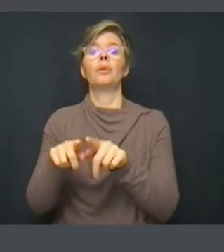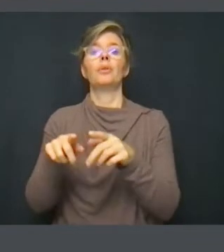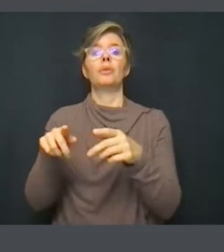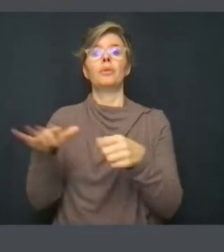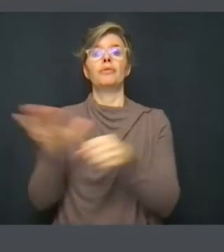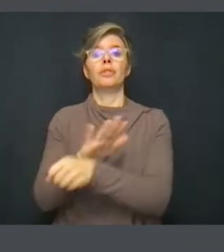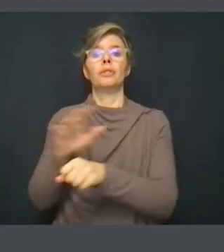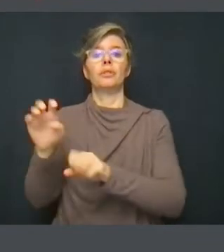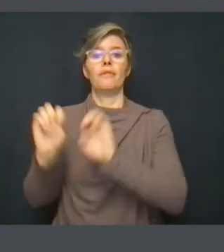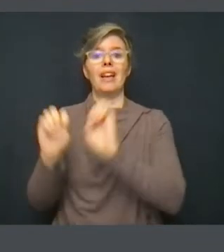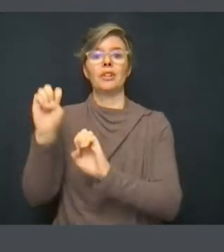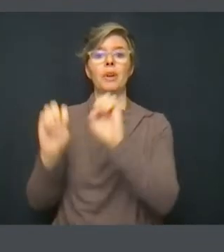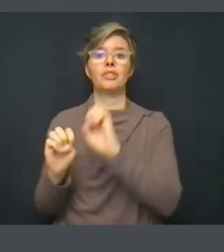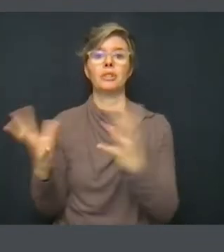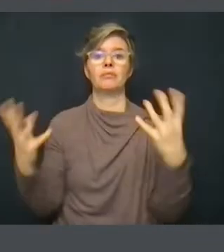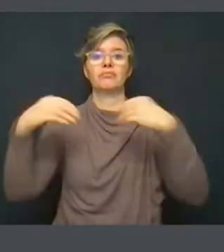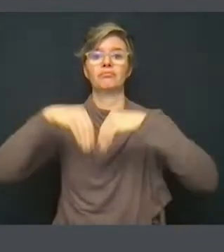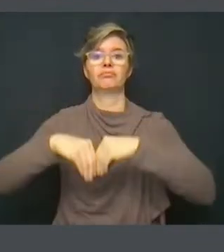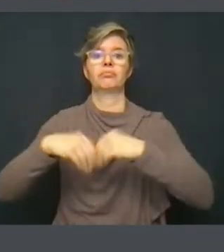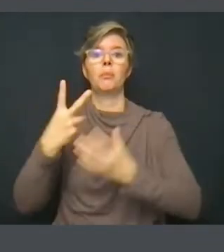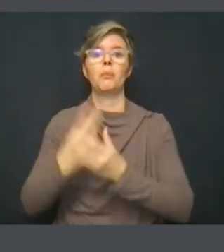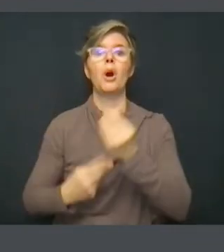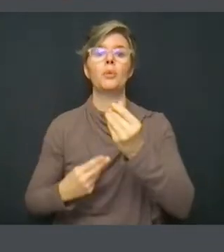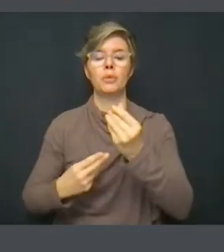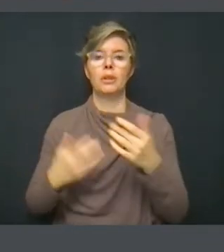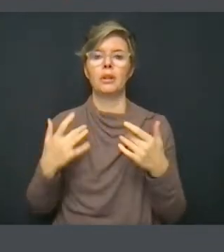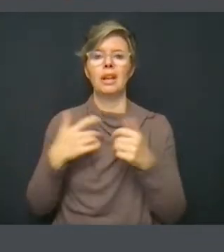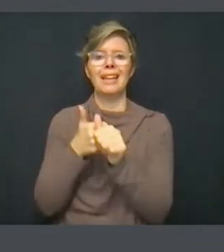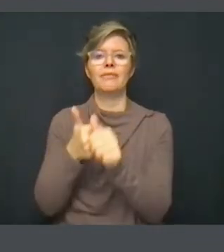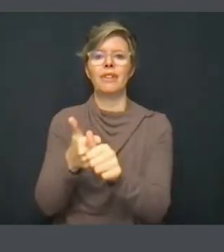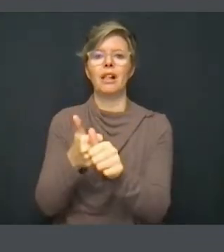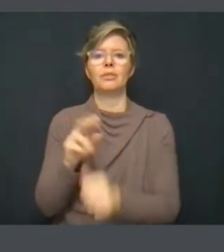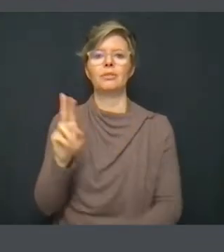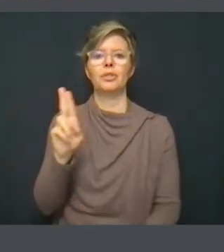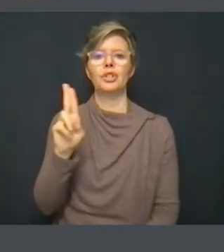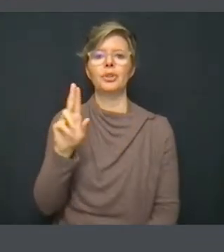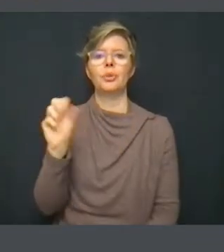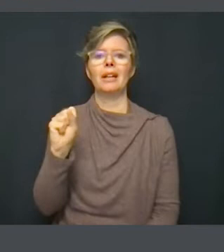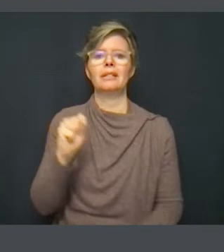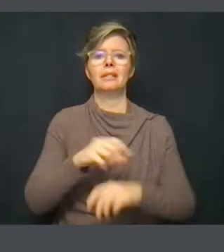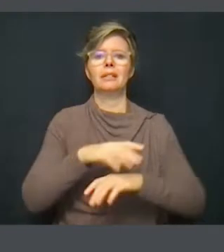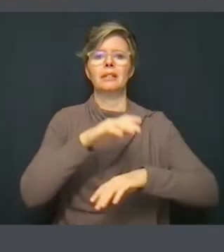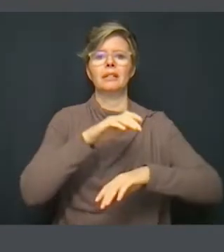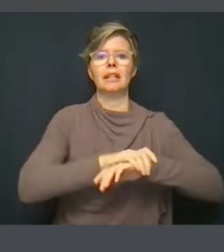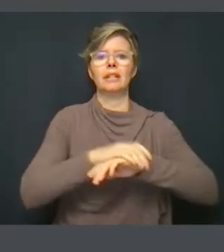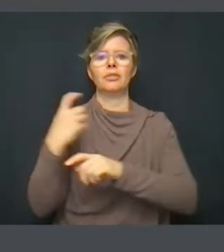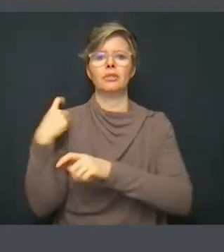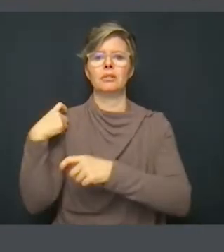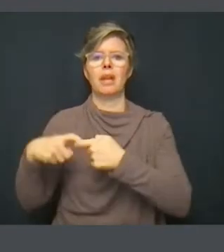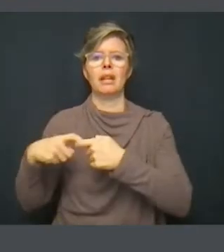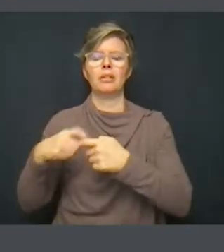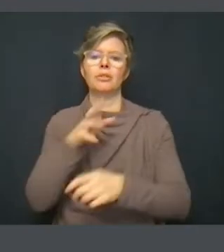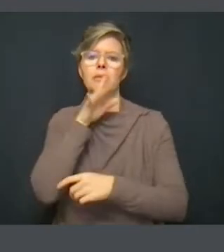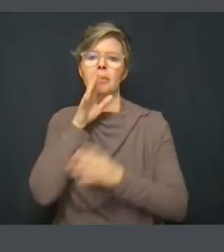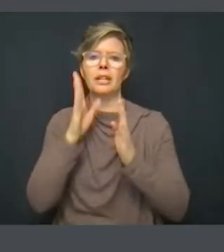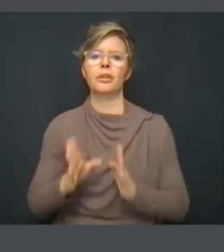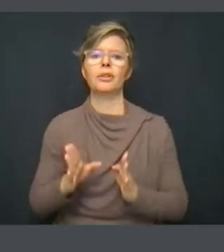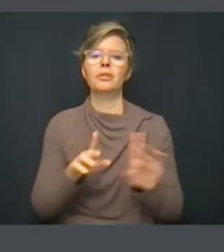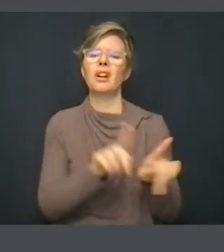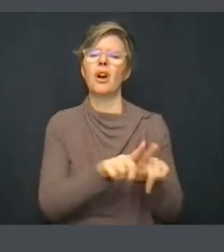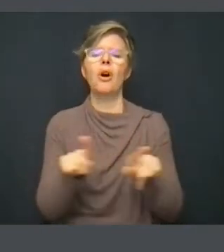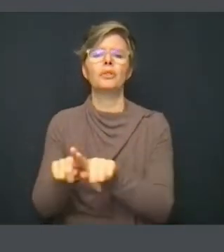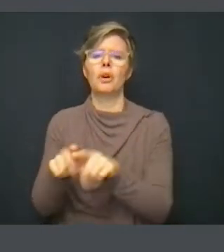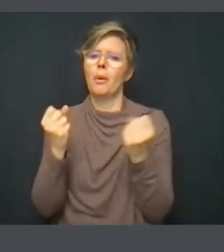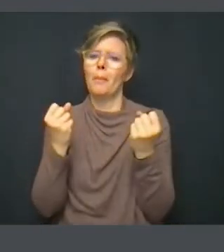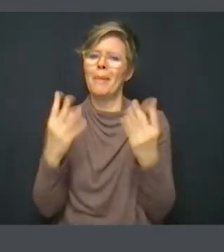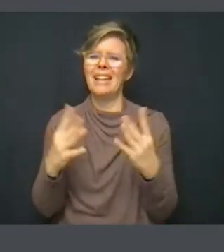evaluation. And it is normed on US Spanish English speakers, and it accounts for multiple dialectical variations of Spanish.